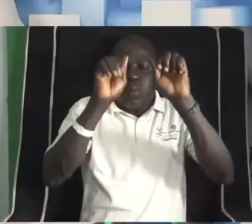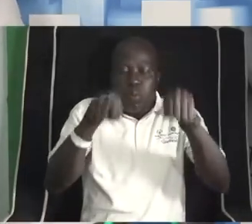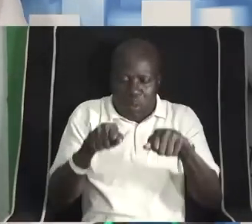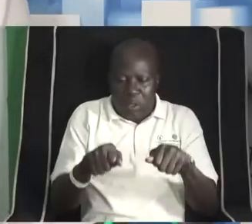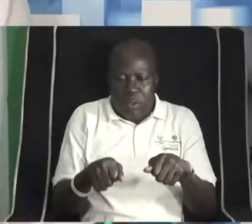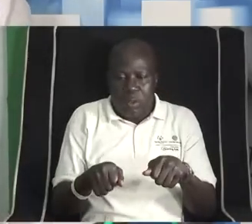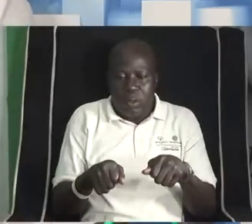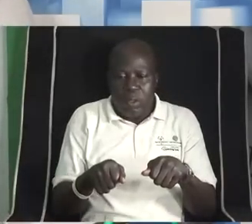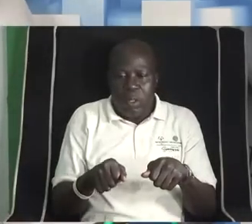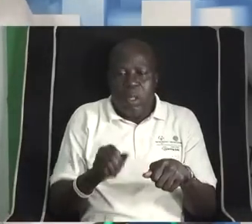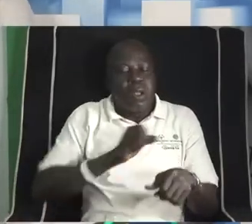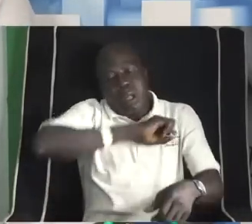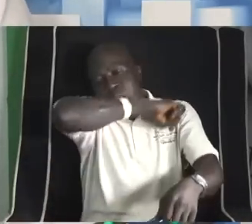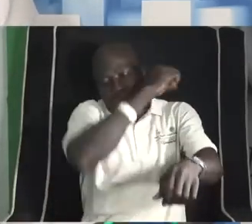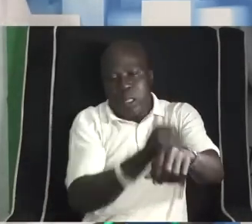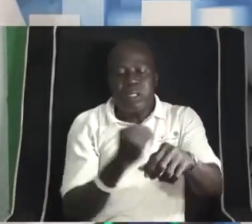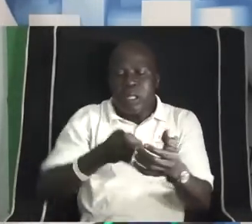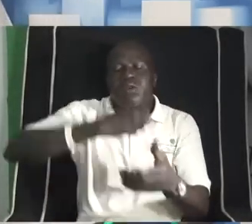palatable the way you want?